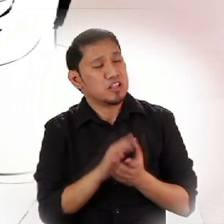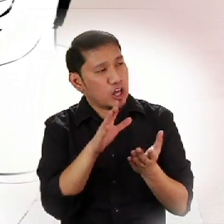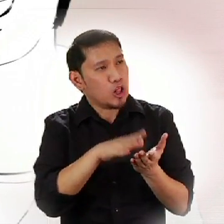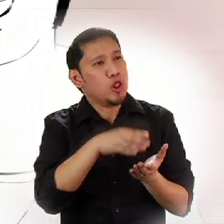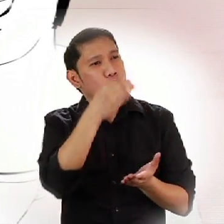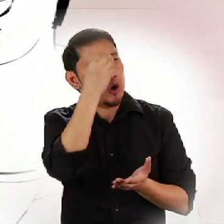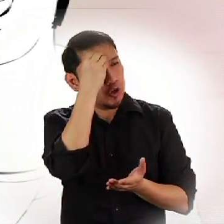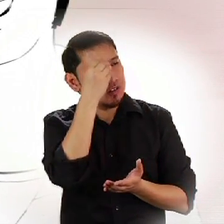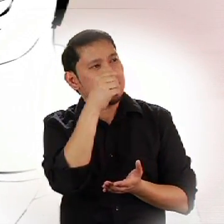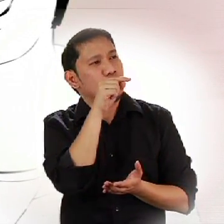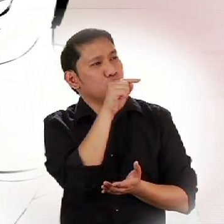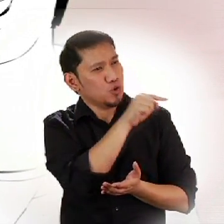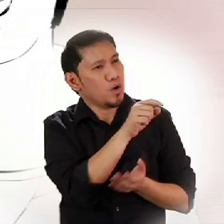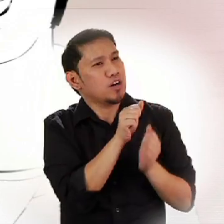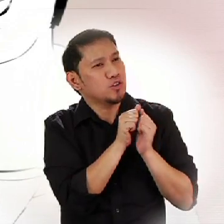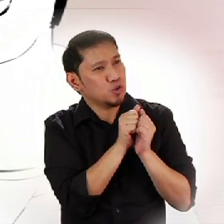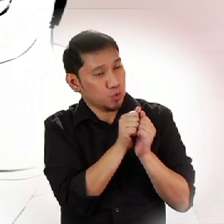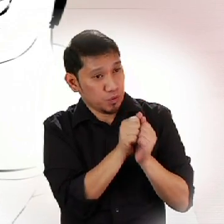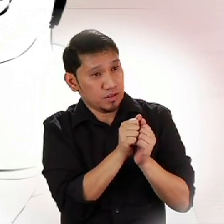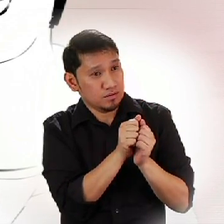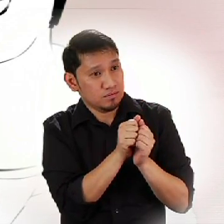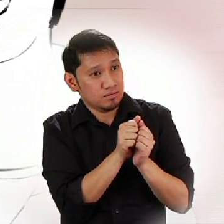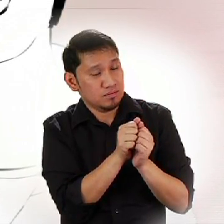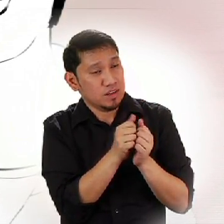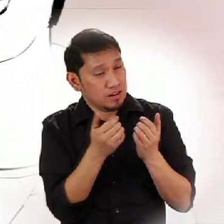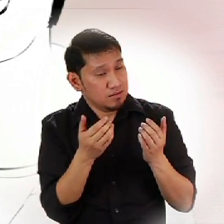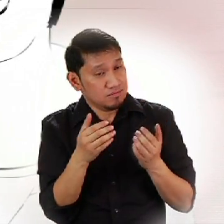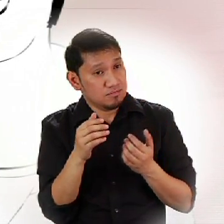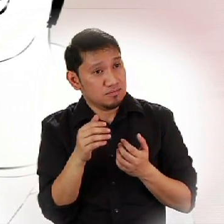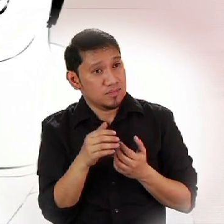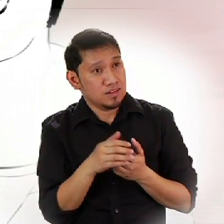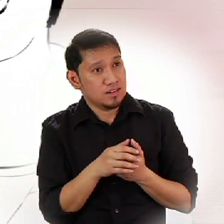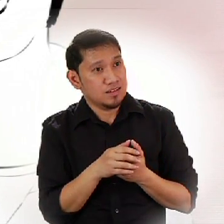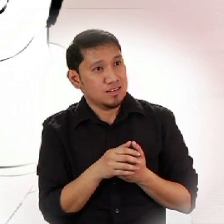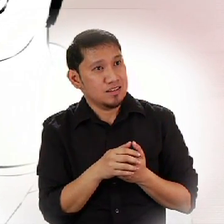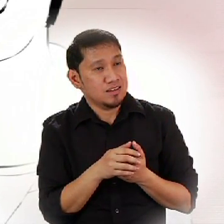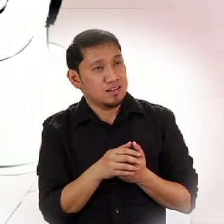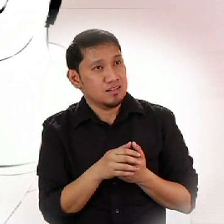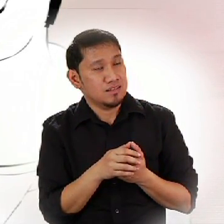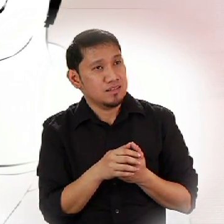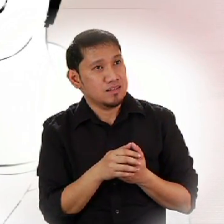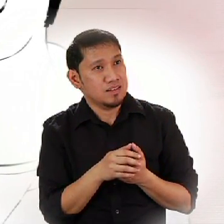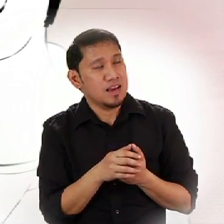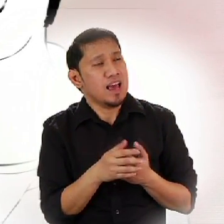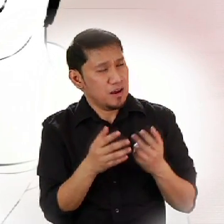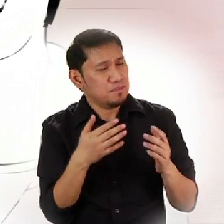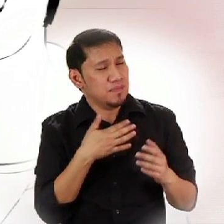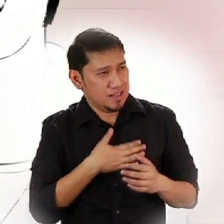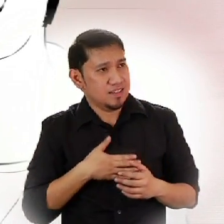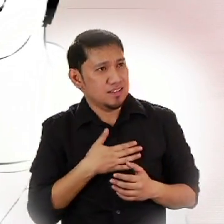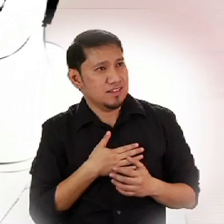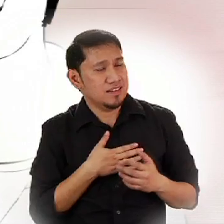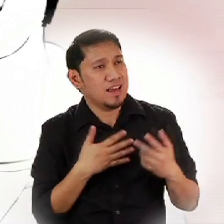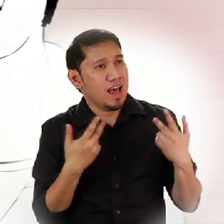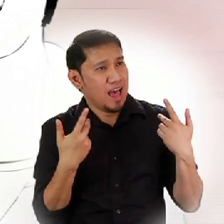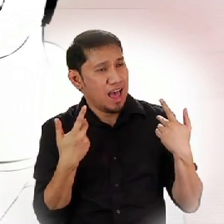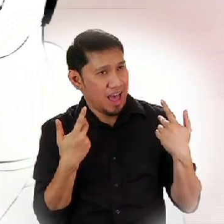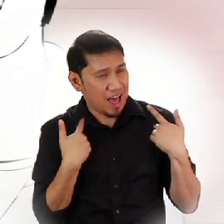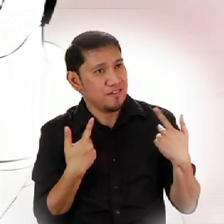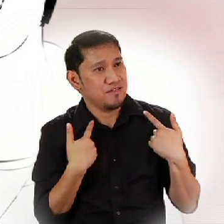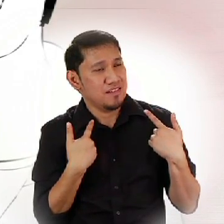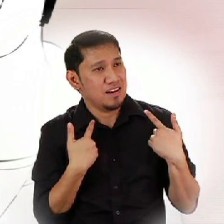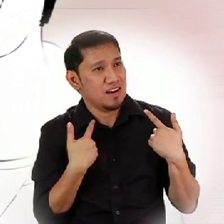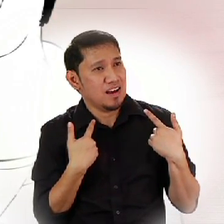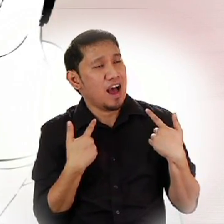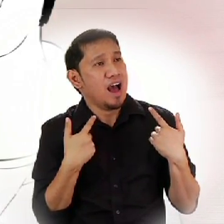when they learned that you would be here in Davos, begged us, please have a photo